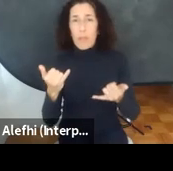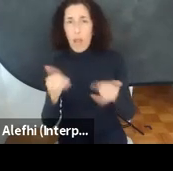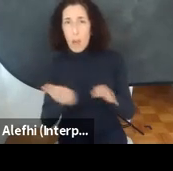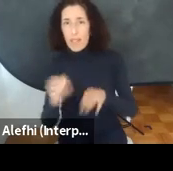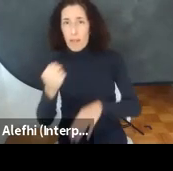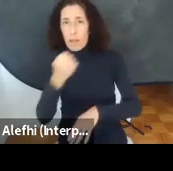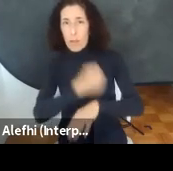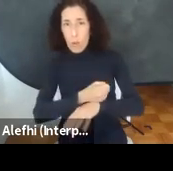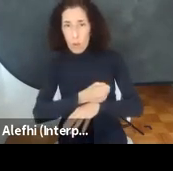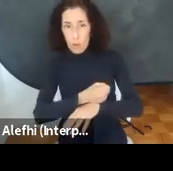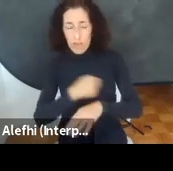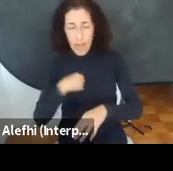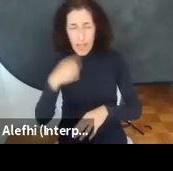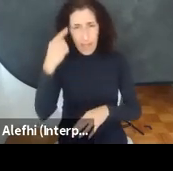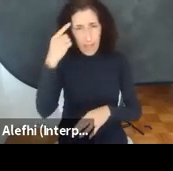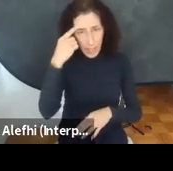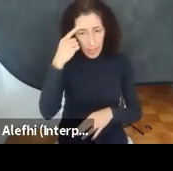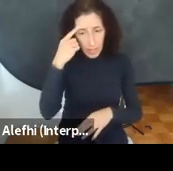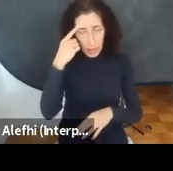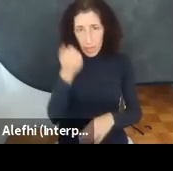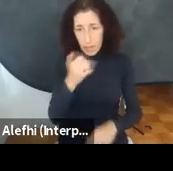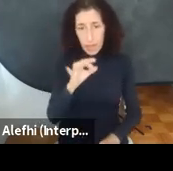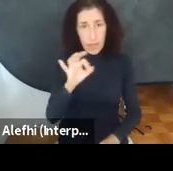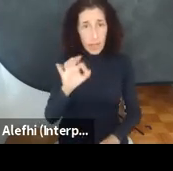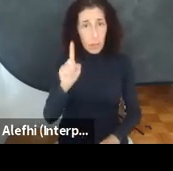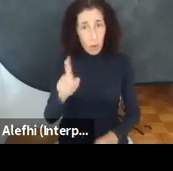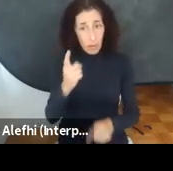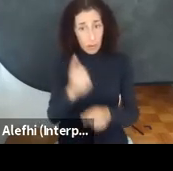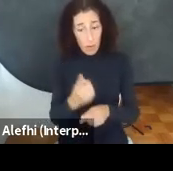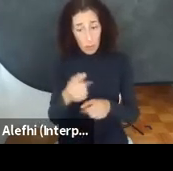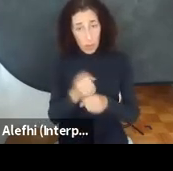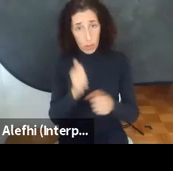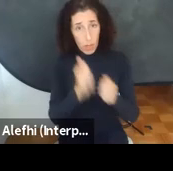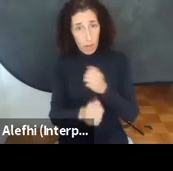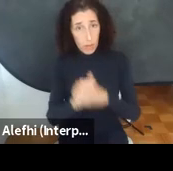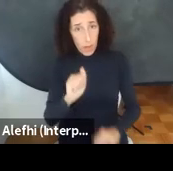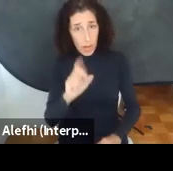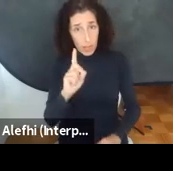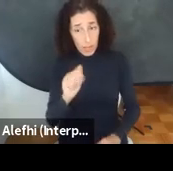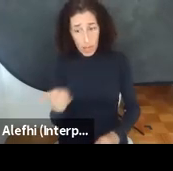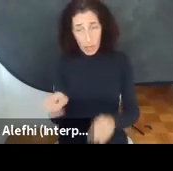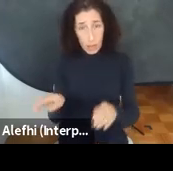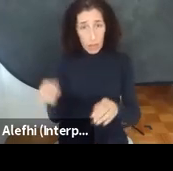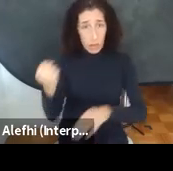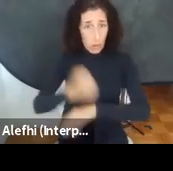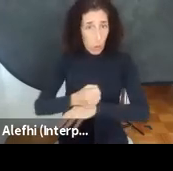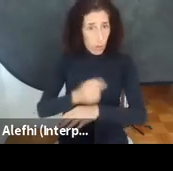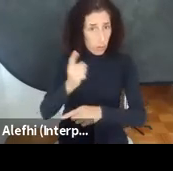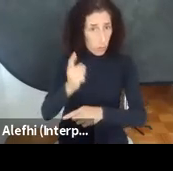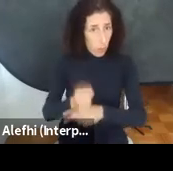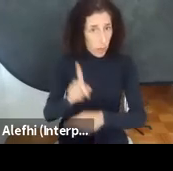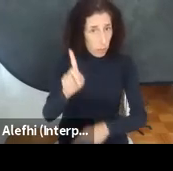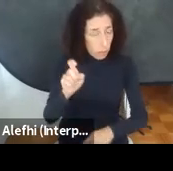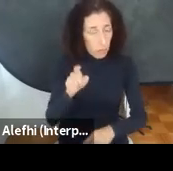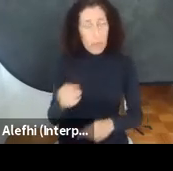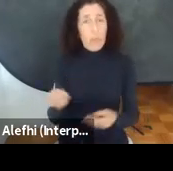it closed, I believe, 1991, the year after the ADA was passed. But could you give us just a